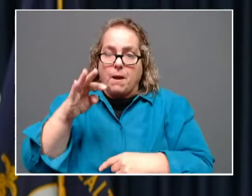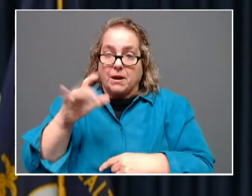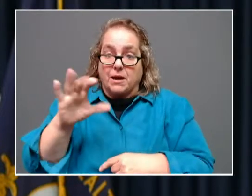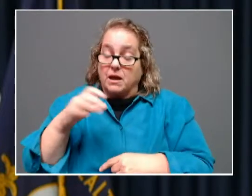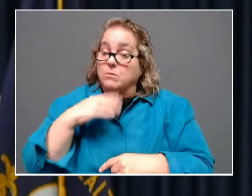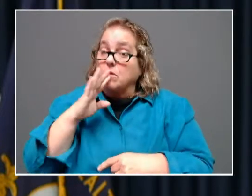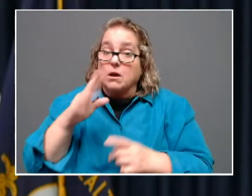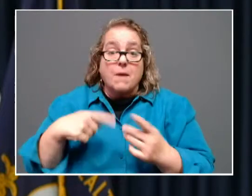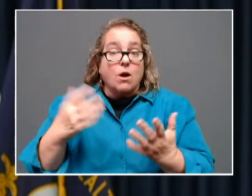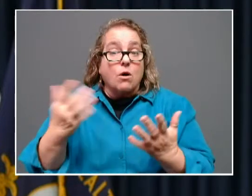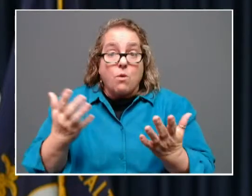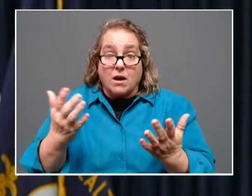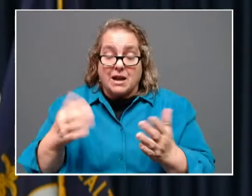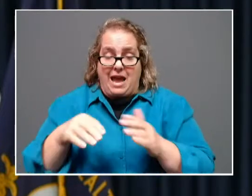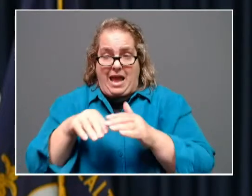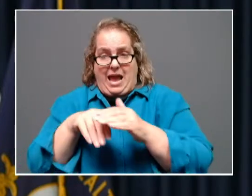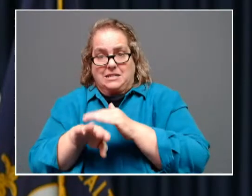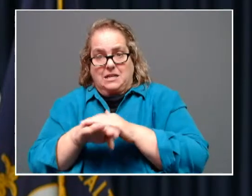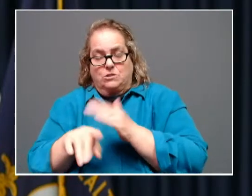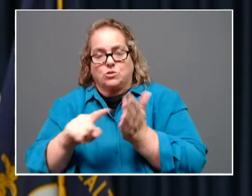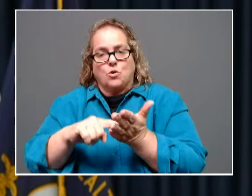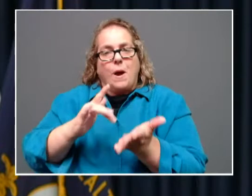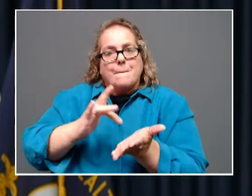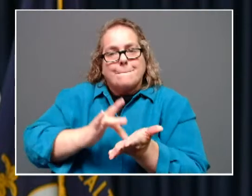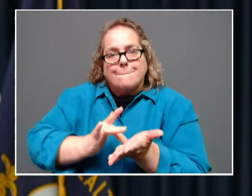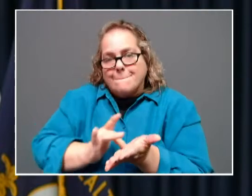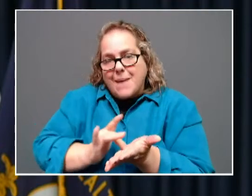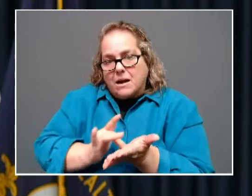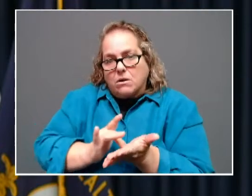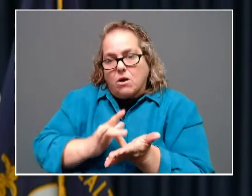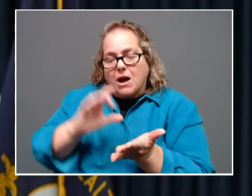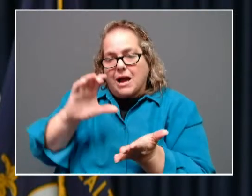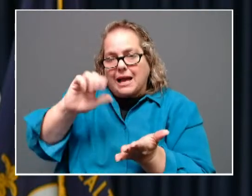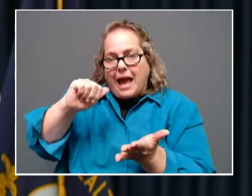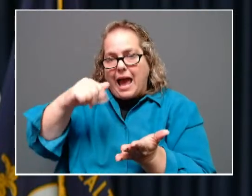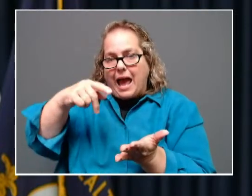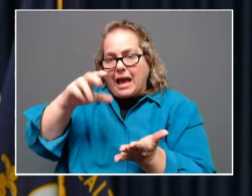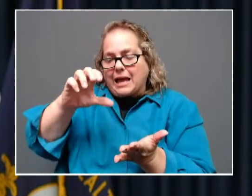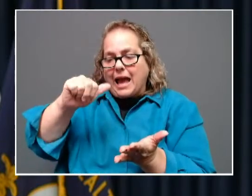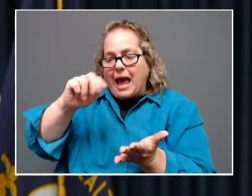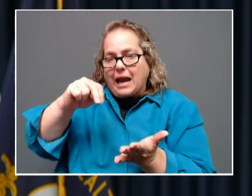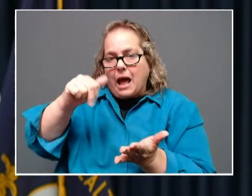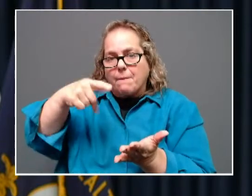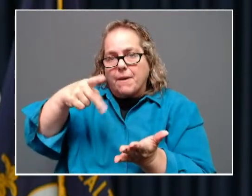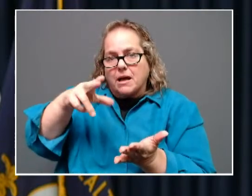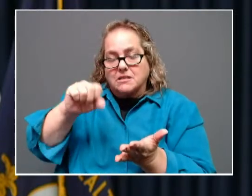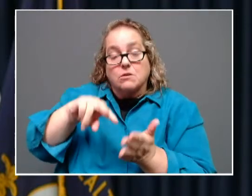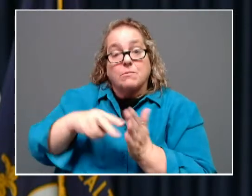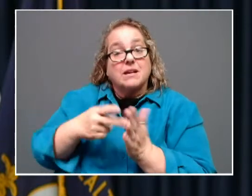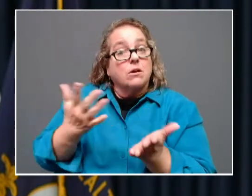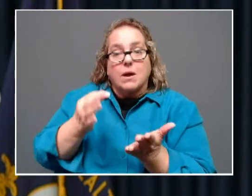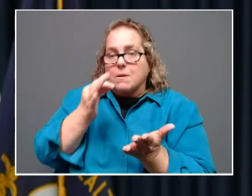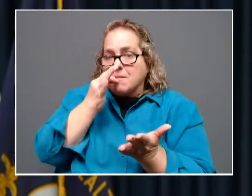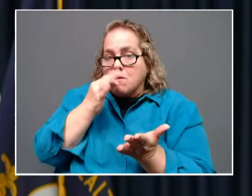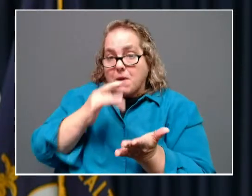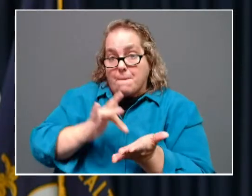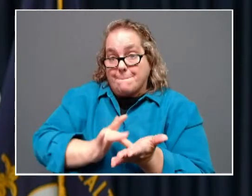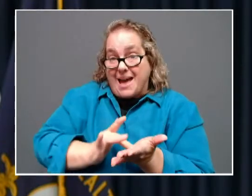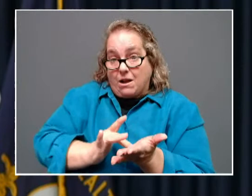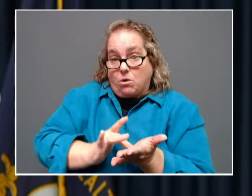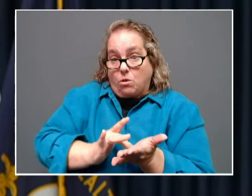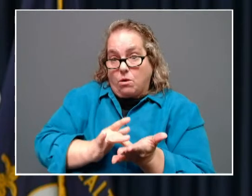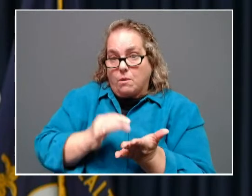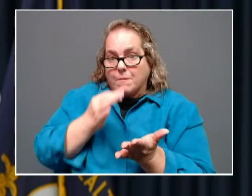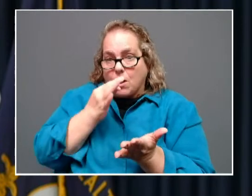cannabis. Over the past several years, I have been not only talking about, but strongly